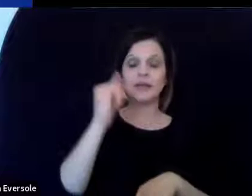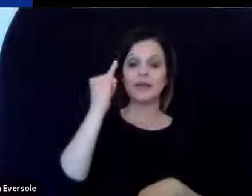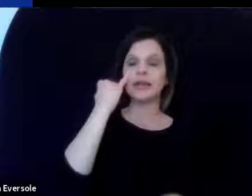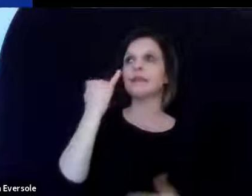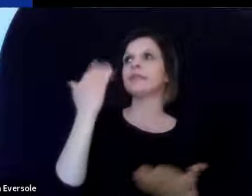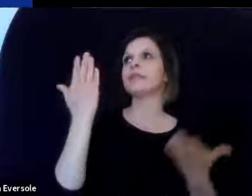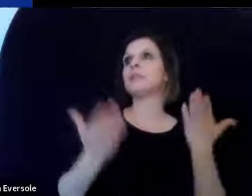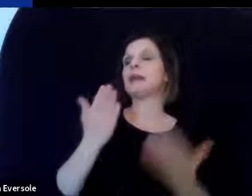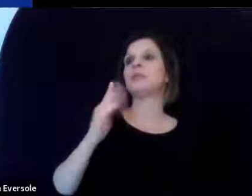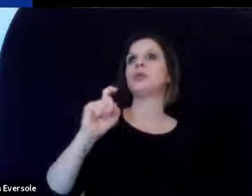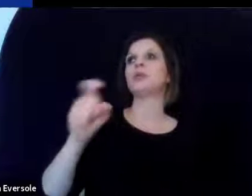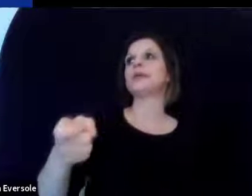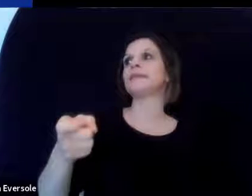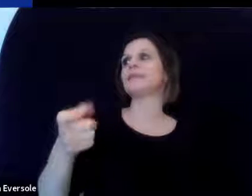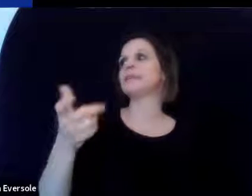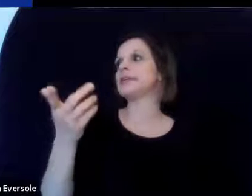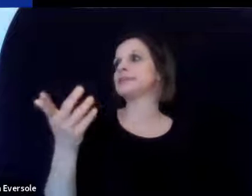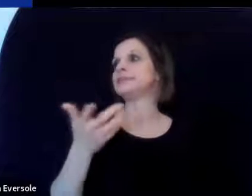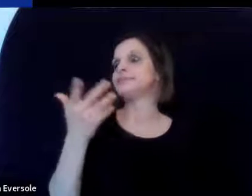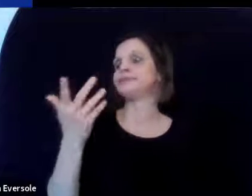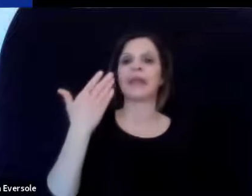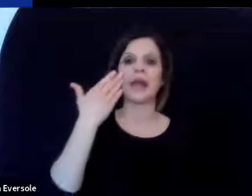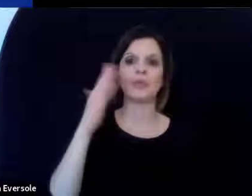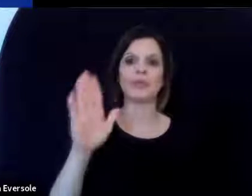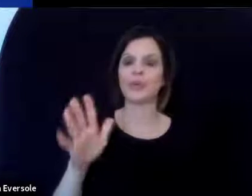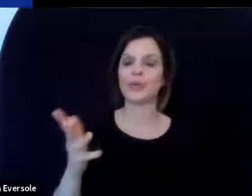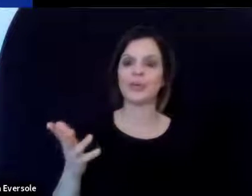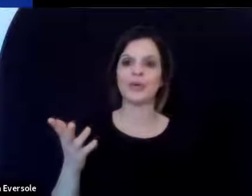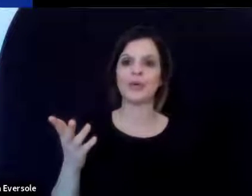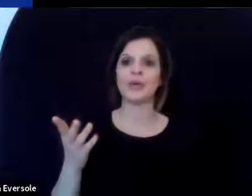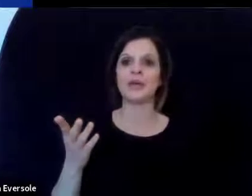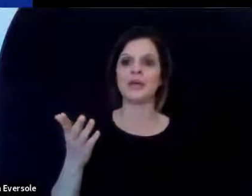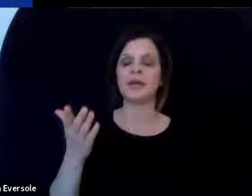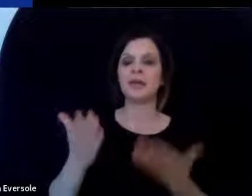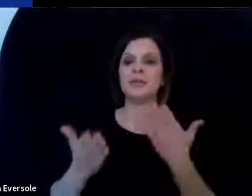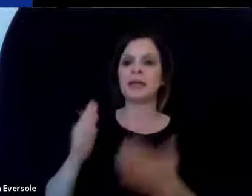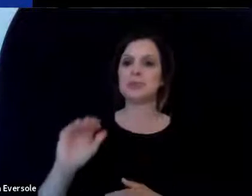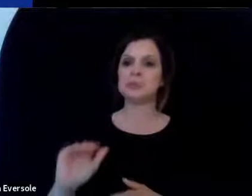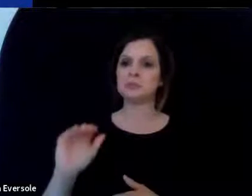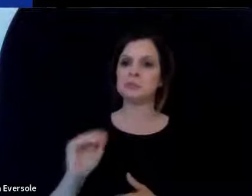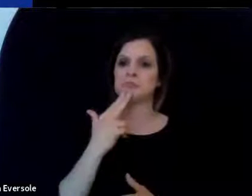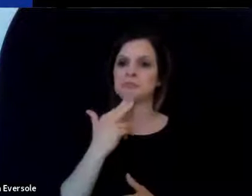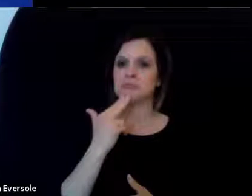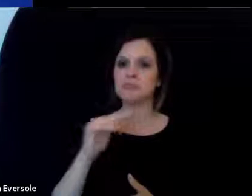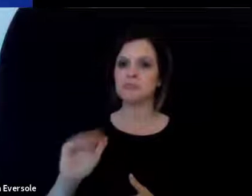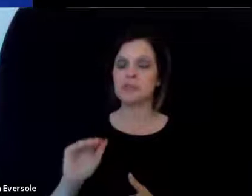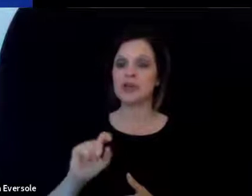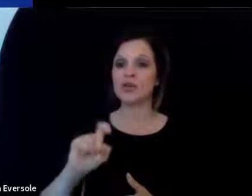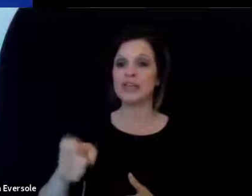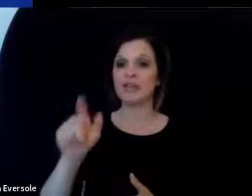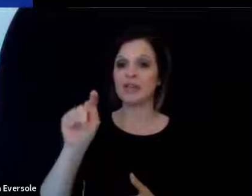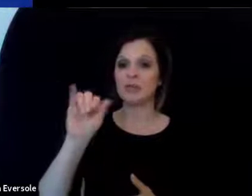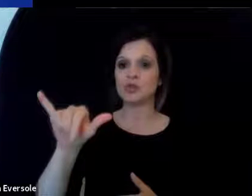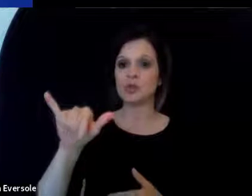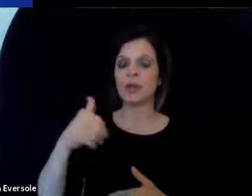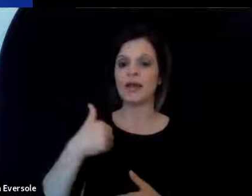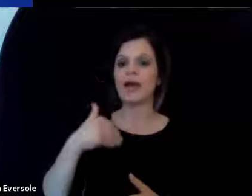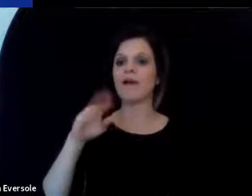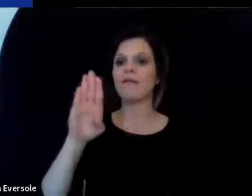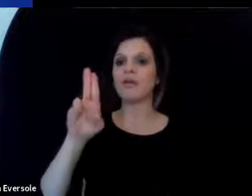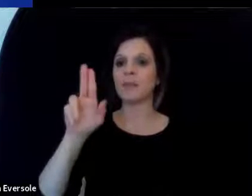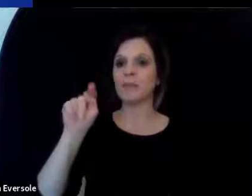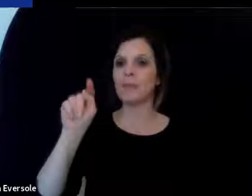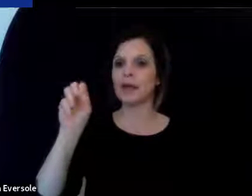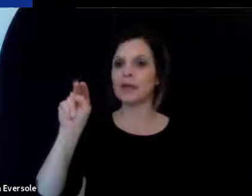it's I don't know, it's an early intervention kiddo, so it's a little kid and you're giving them a toy that has buttons on it.